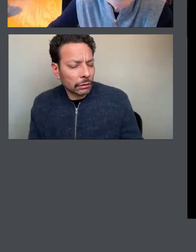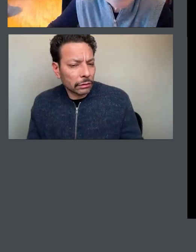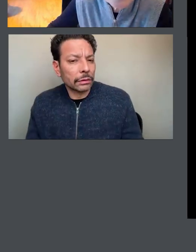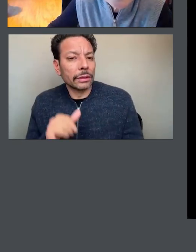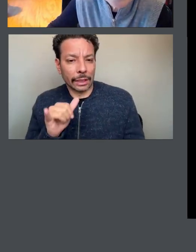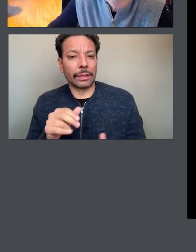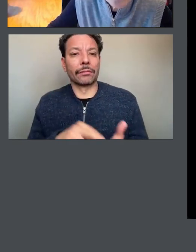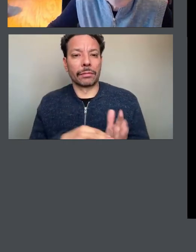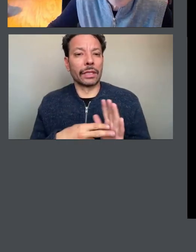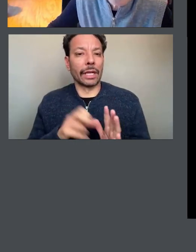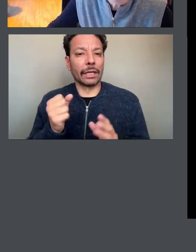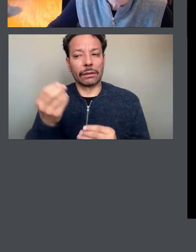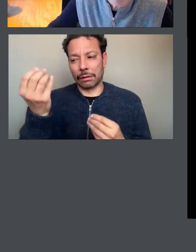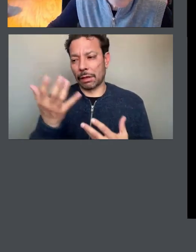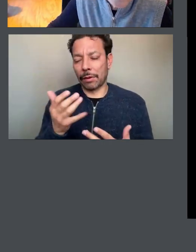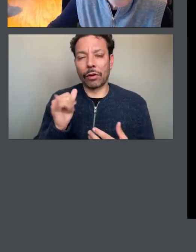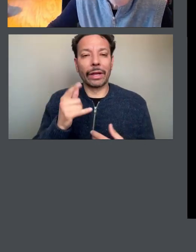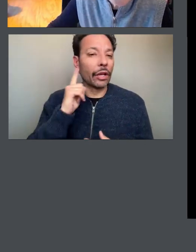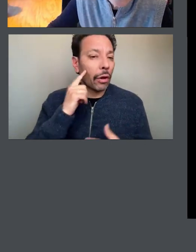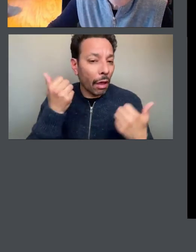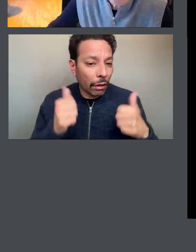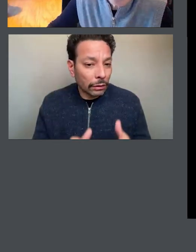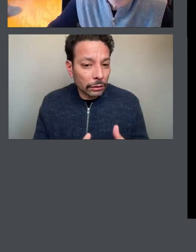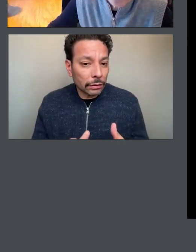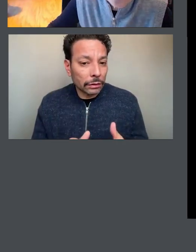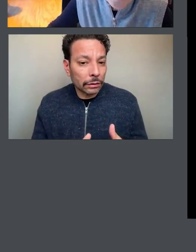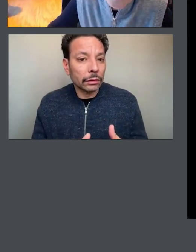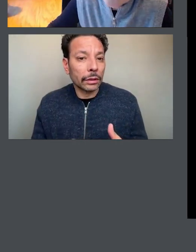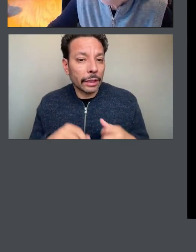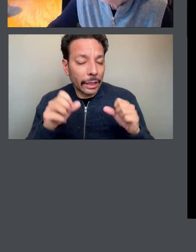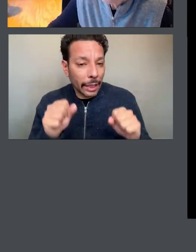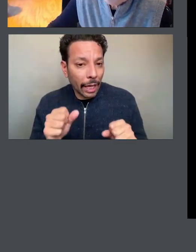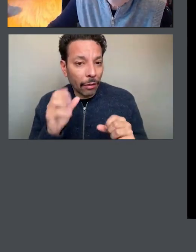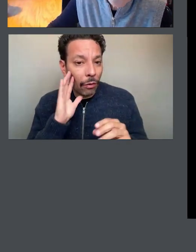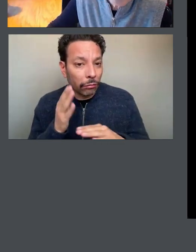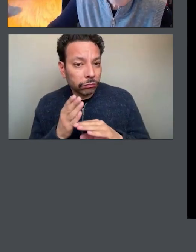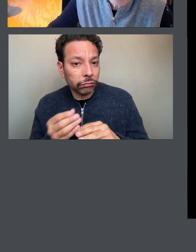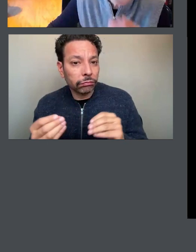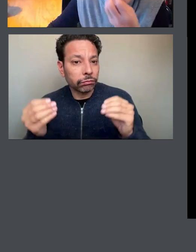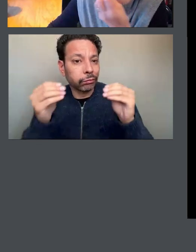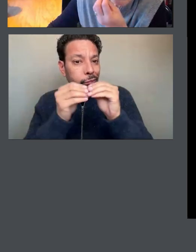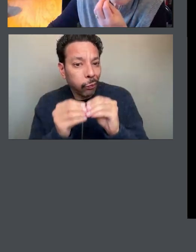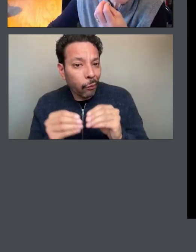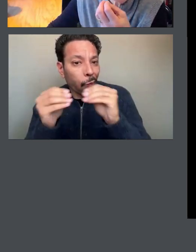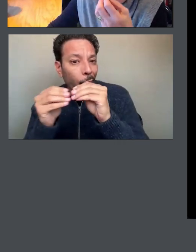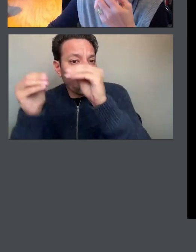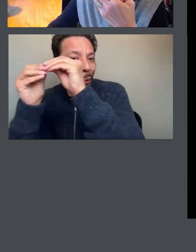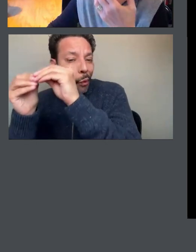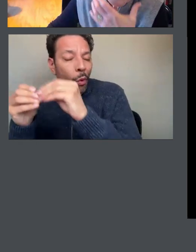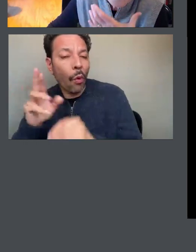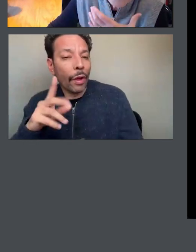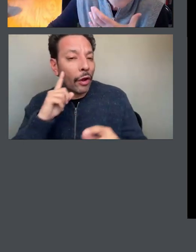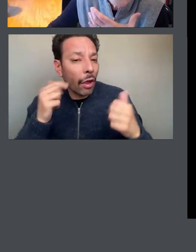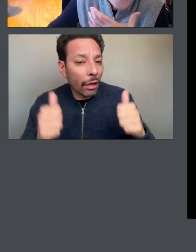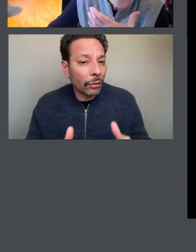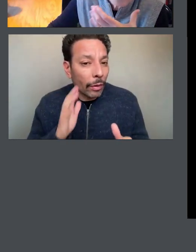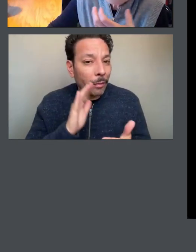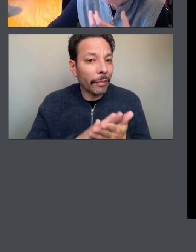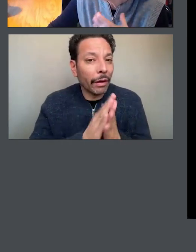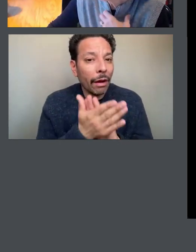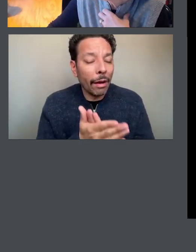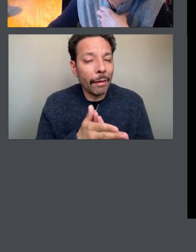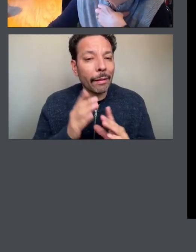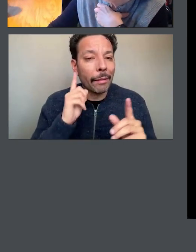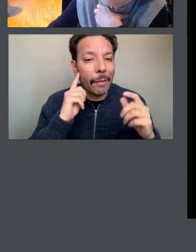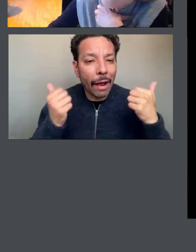tell us some things about whether the hearing loss is likely to progress, whether the hearing loss is likely to become bilateral